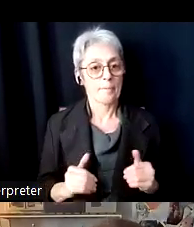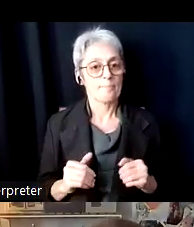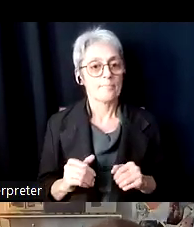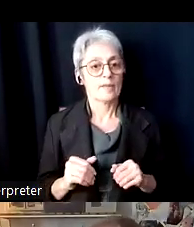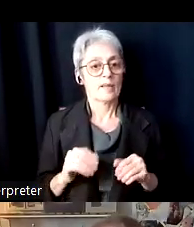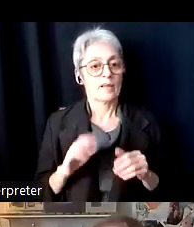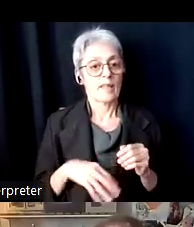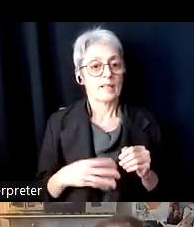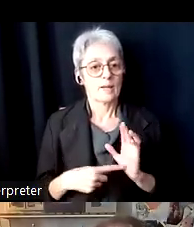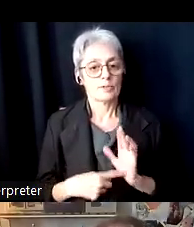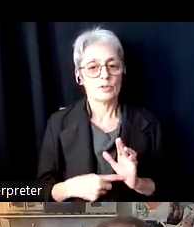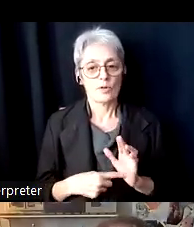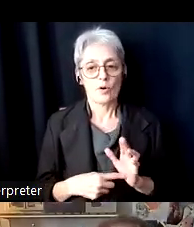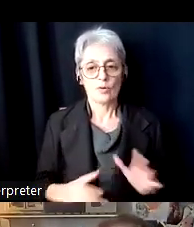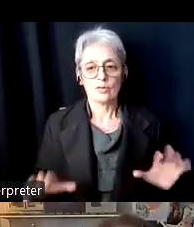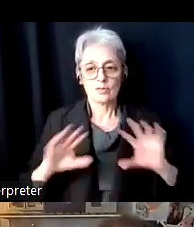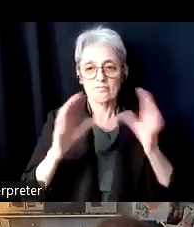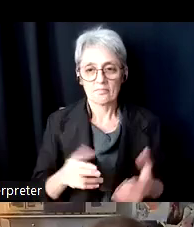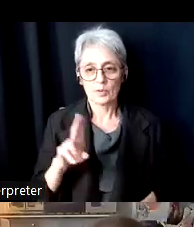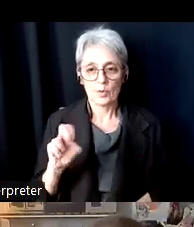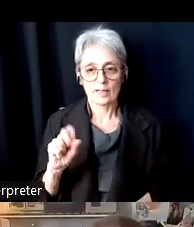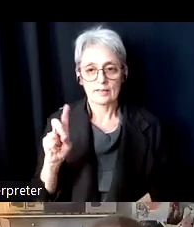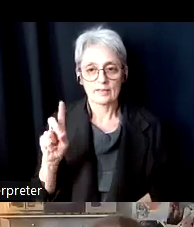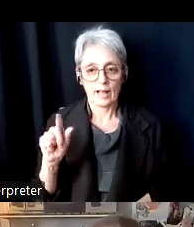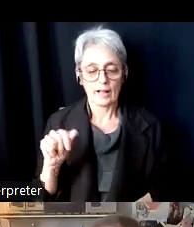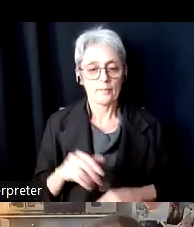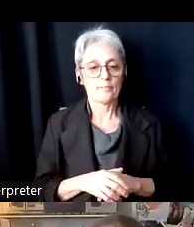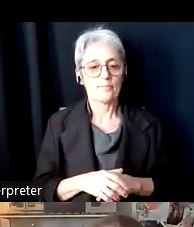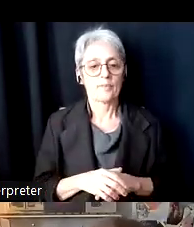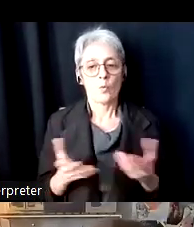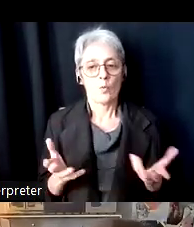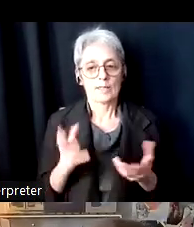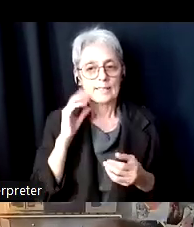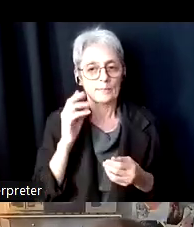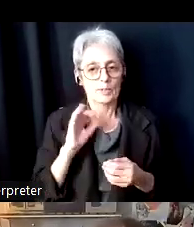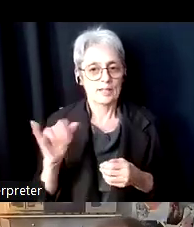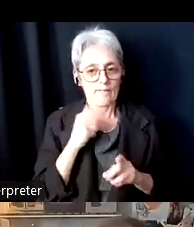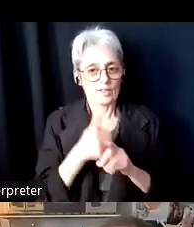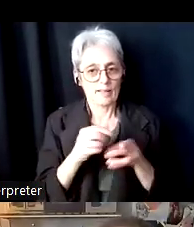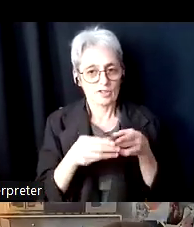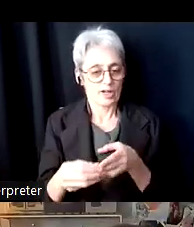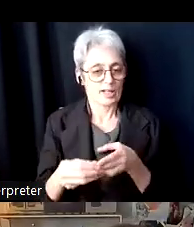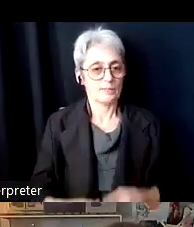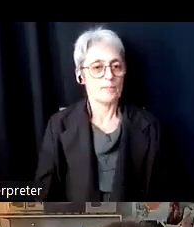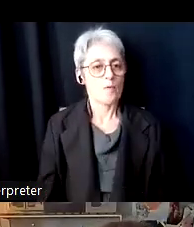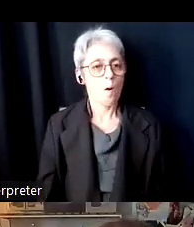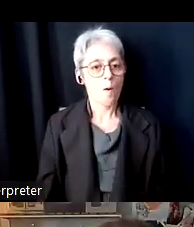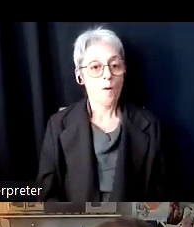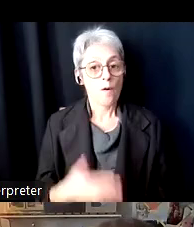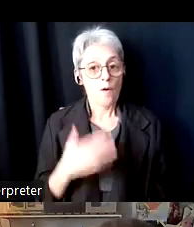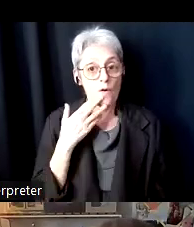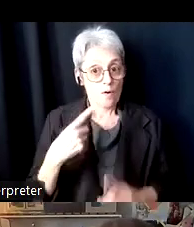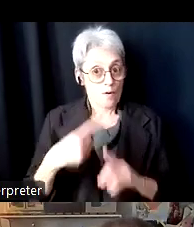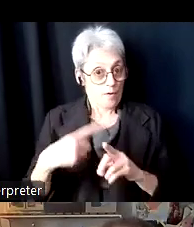national data on measures of the experience of self-direction. The good news is that we see relatively high rates in